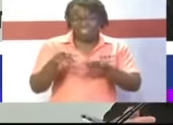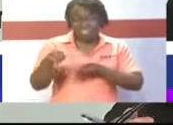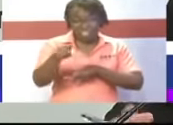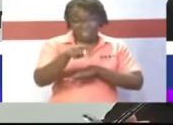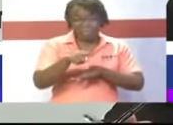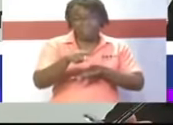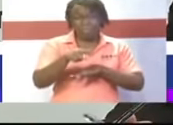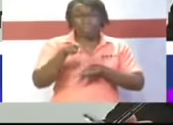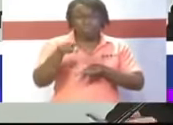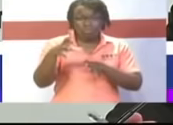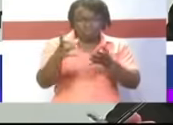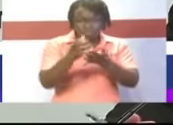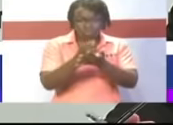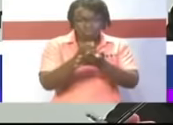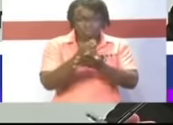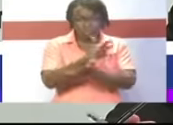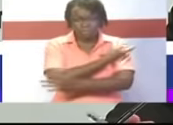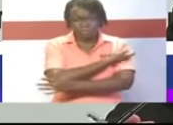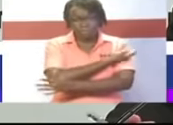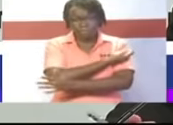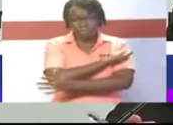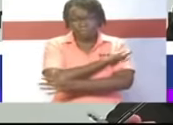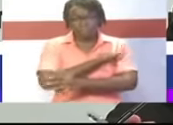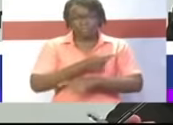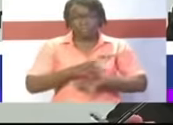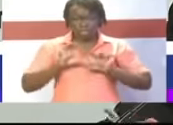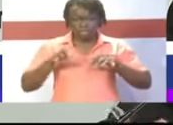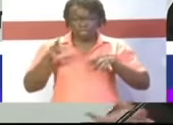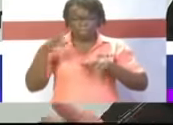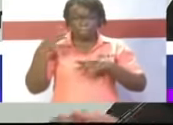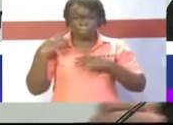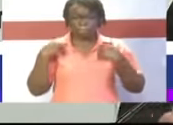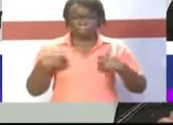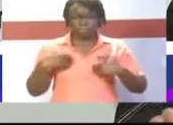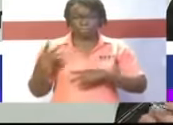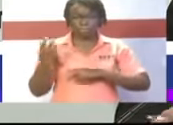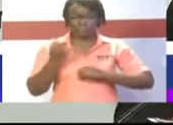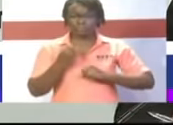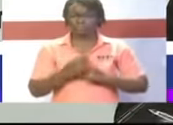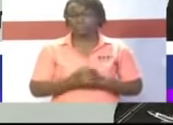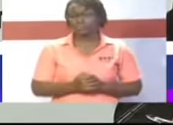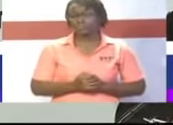vaccines. Be updated with these vaccines. I'm